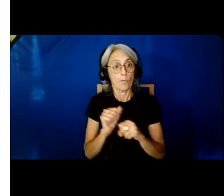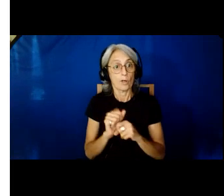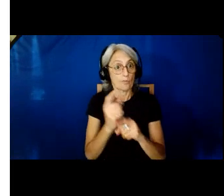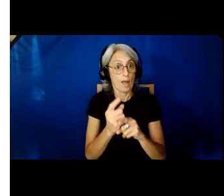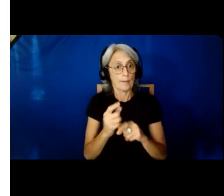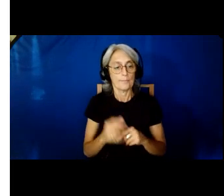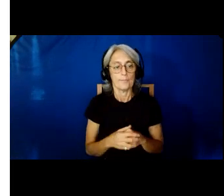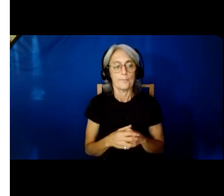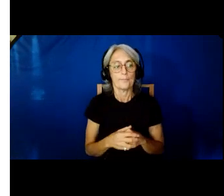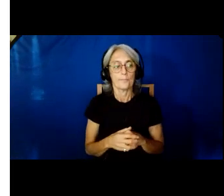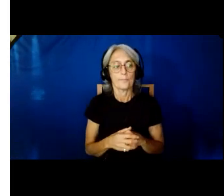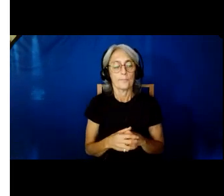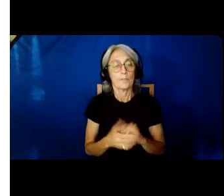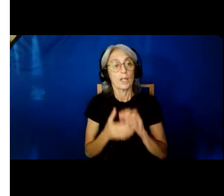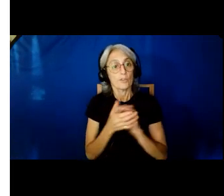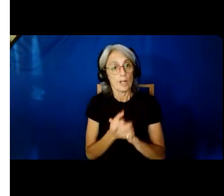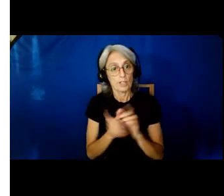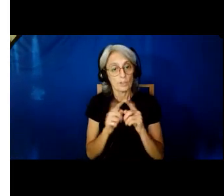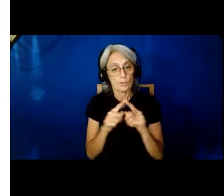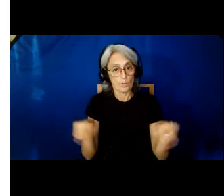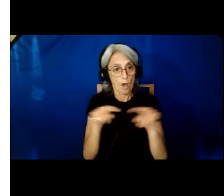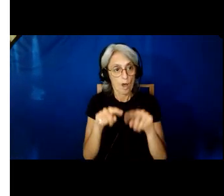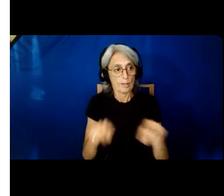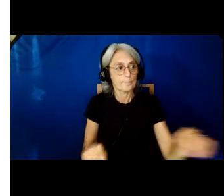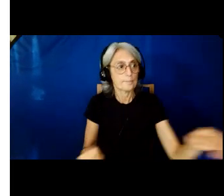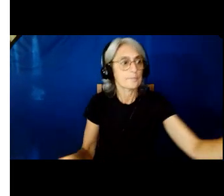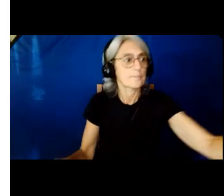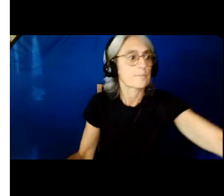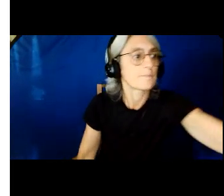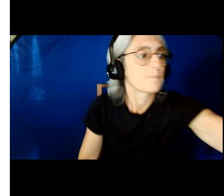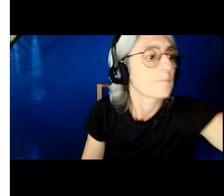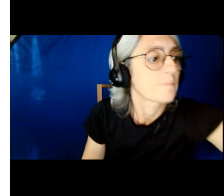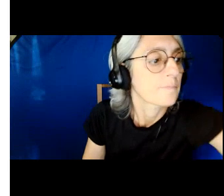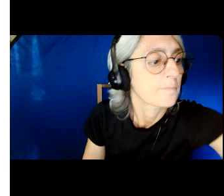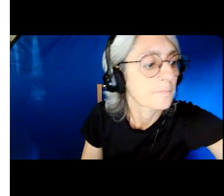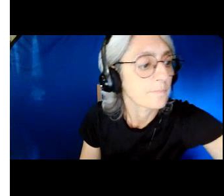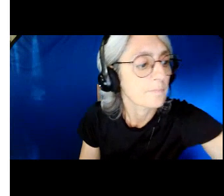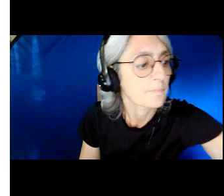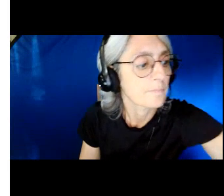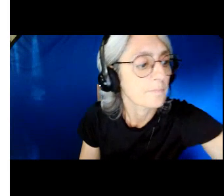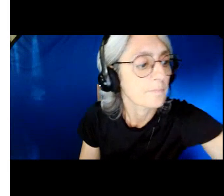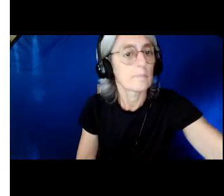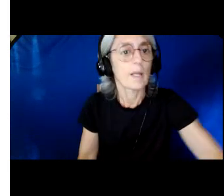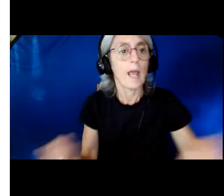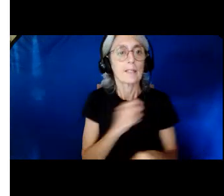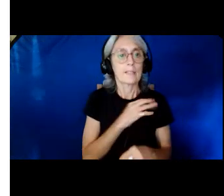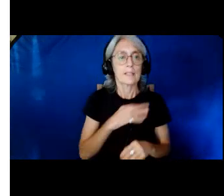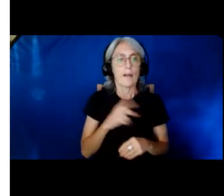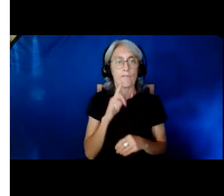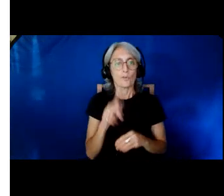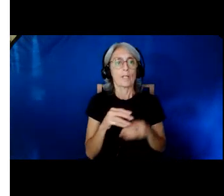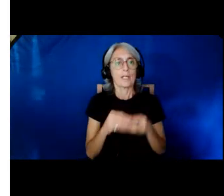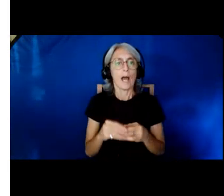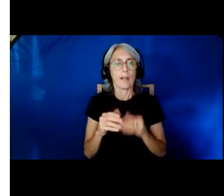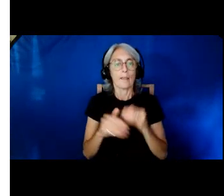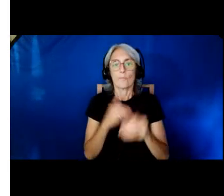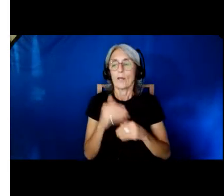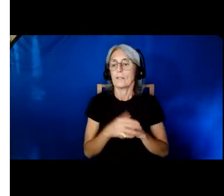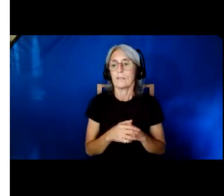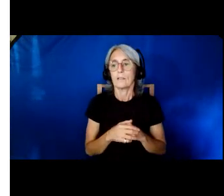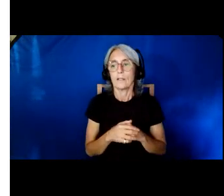so congratulations to you all and to staff for really guiding this process. I know, you